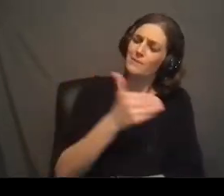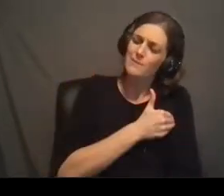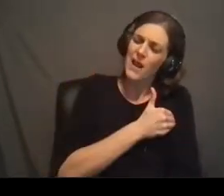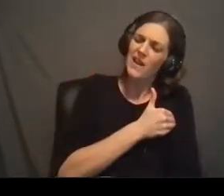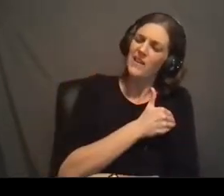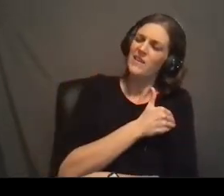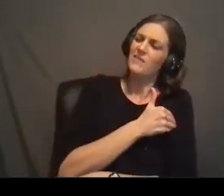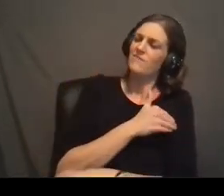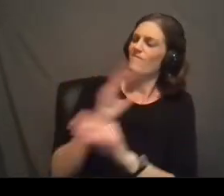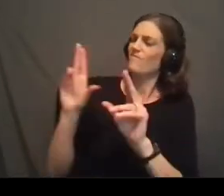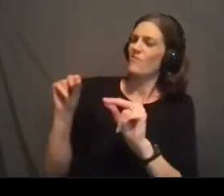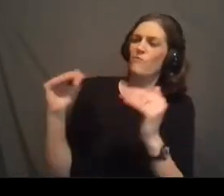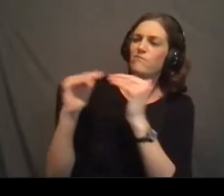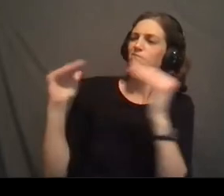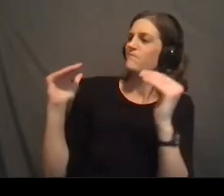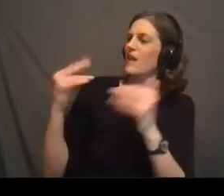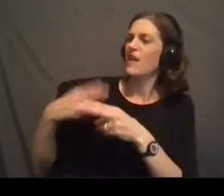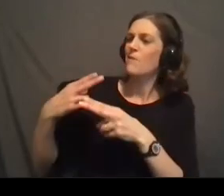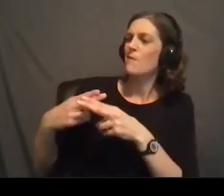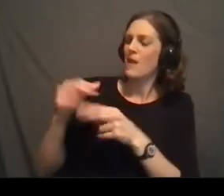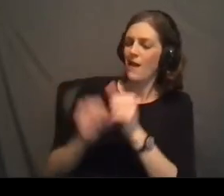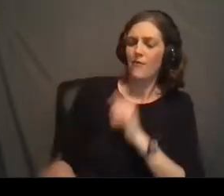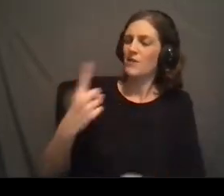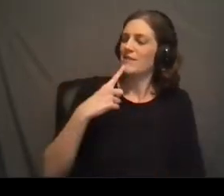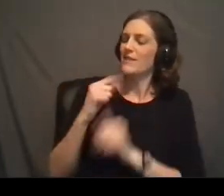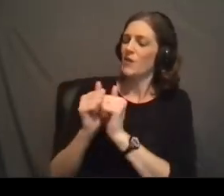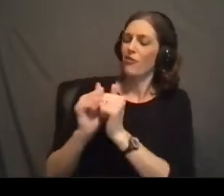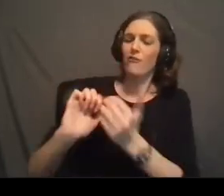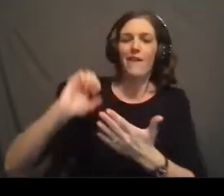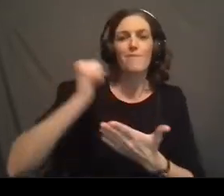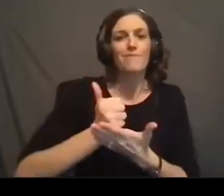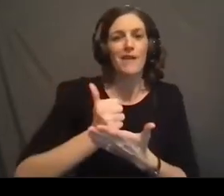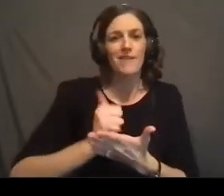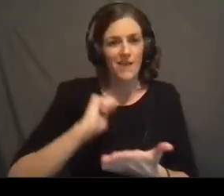matchless name. And everyone said together, amen.